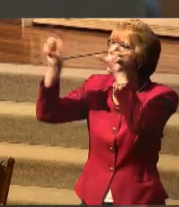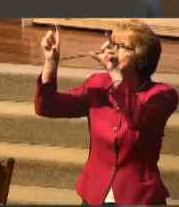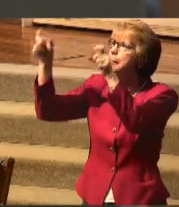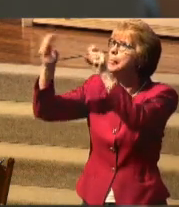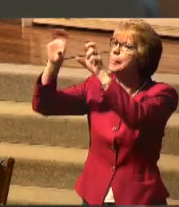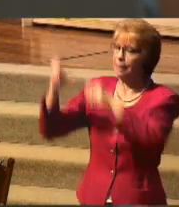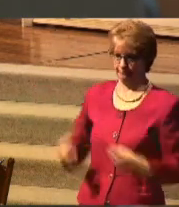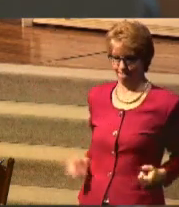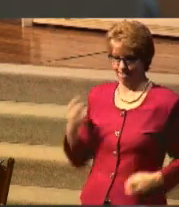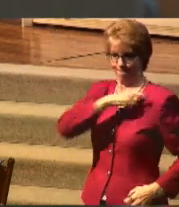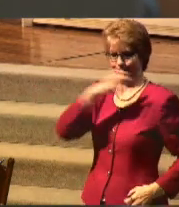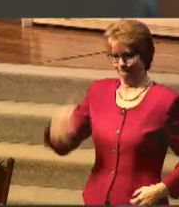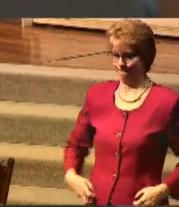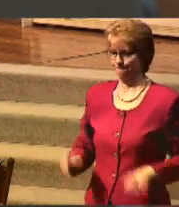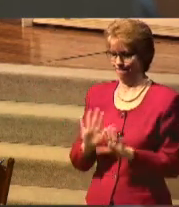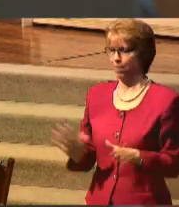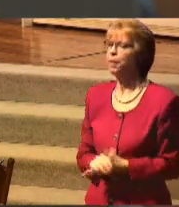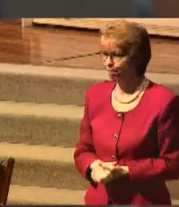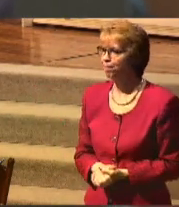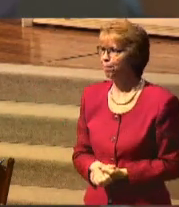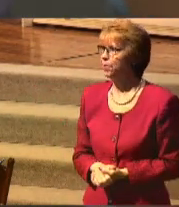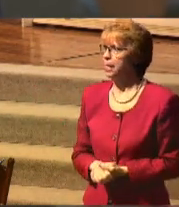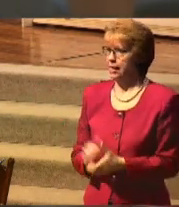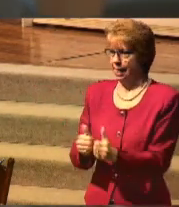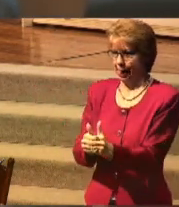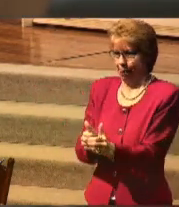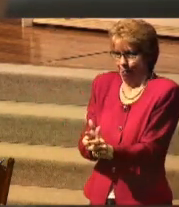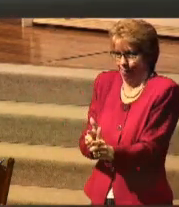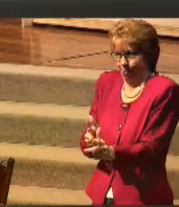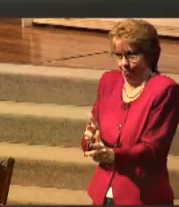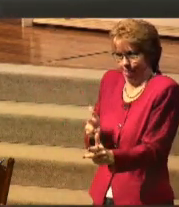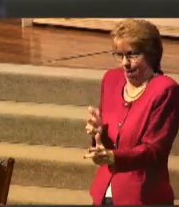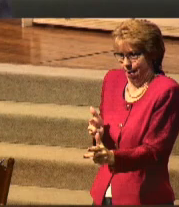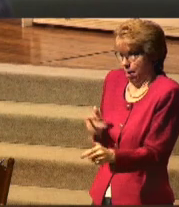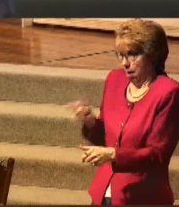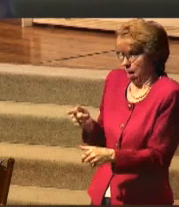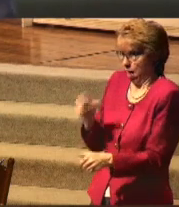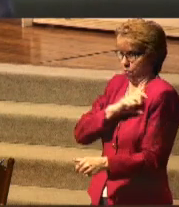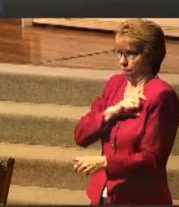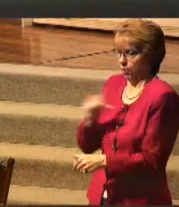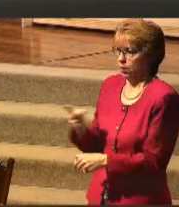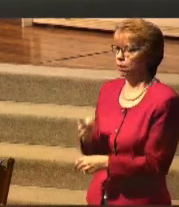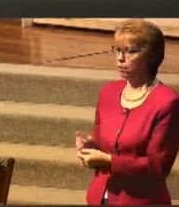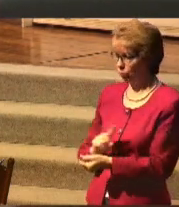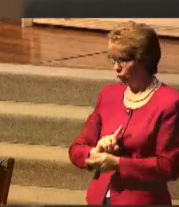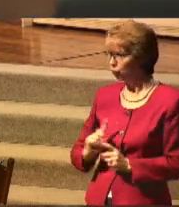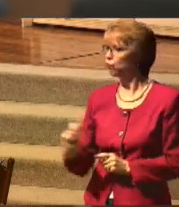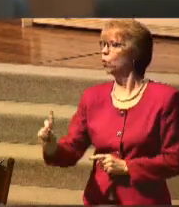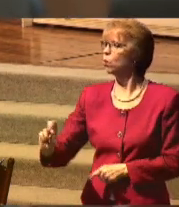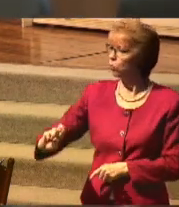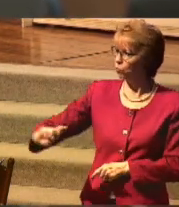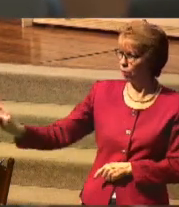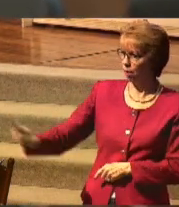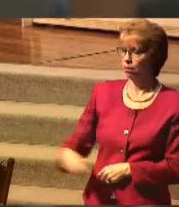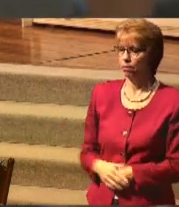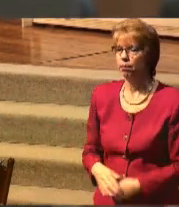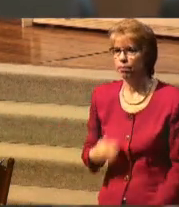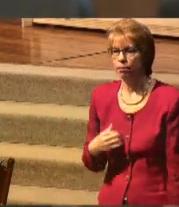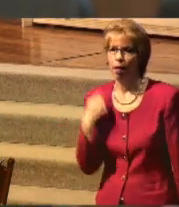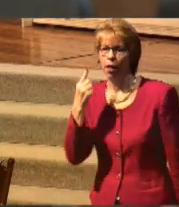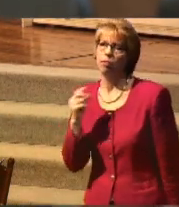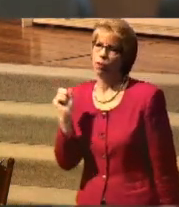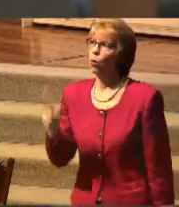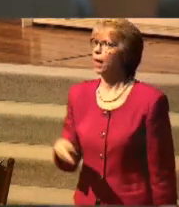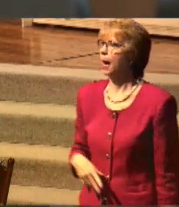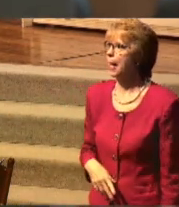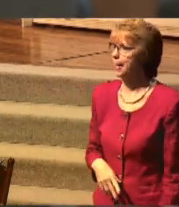after the seatbelt and all that, and backed out. And she said, go up here and turn right. So I thought, okay, I